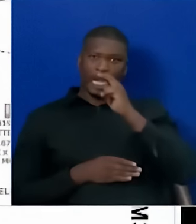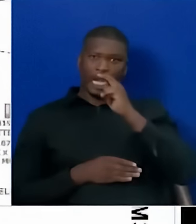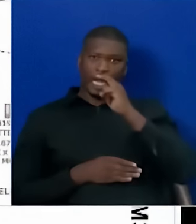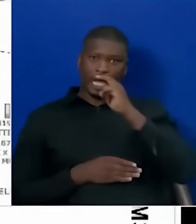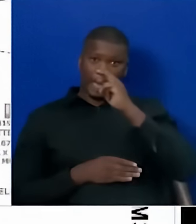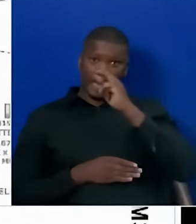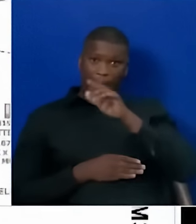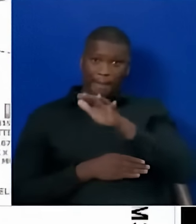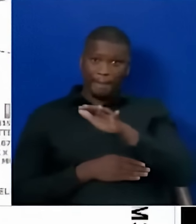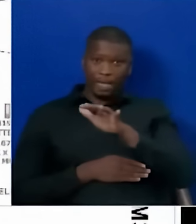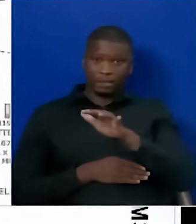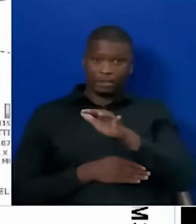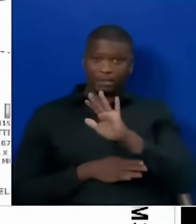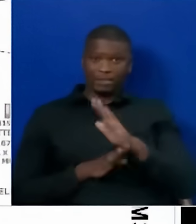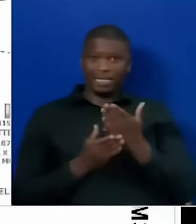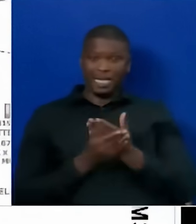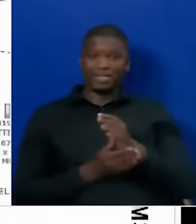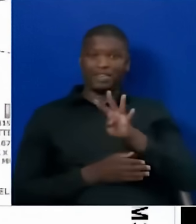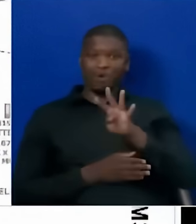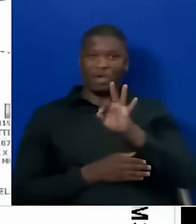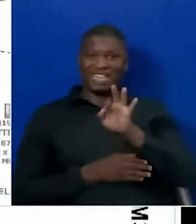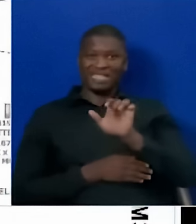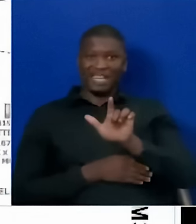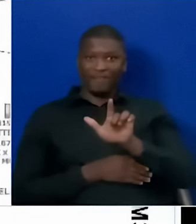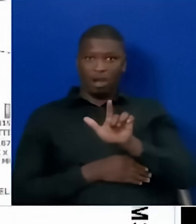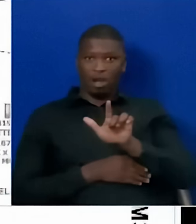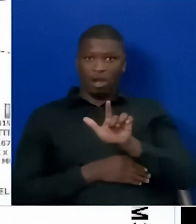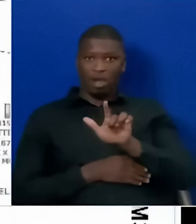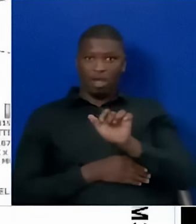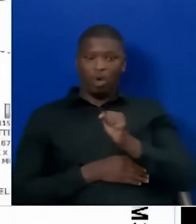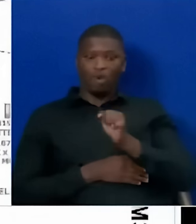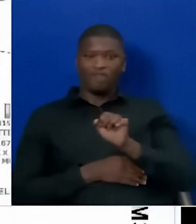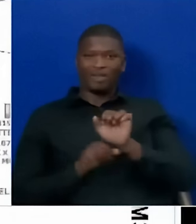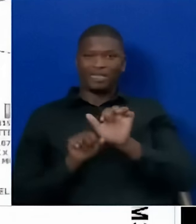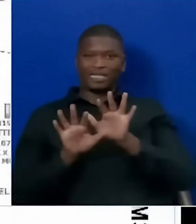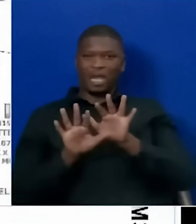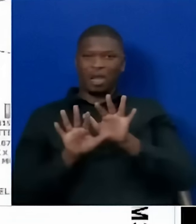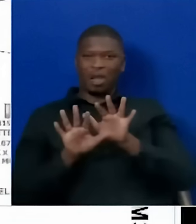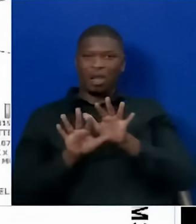case 437 of 10/2020 murder.